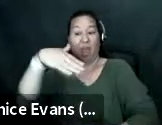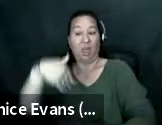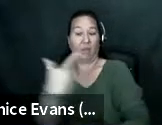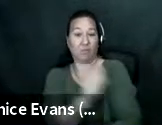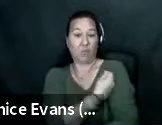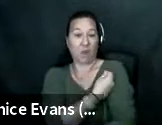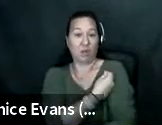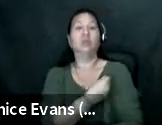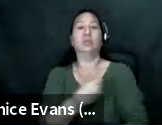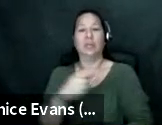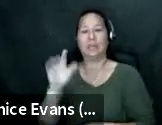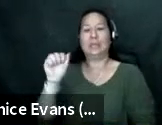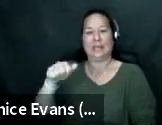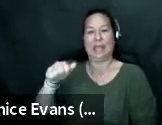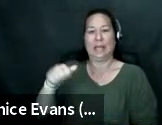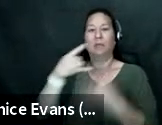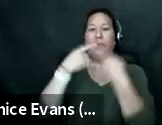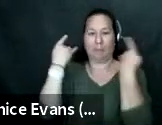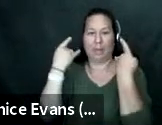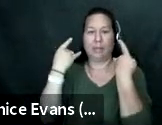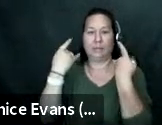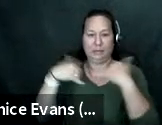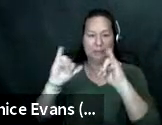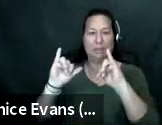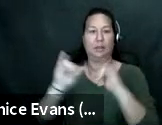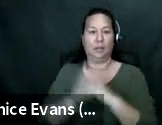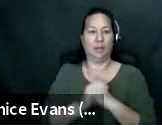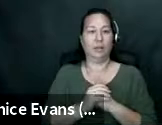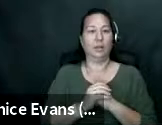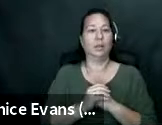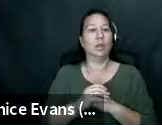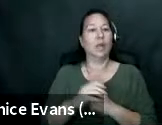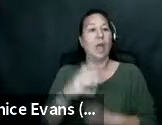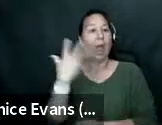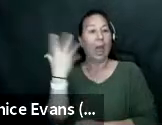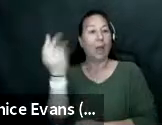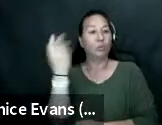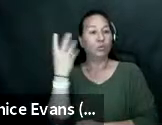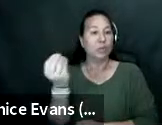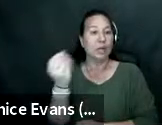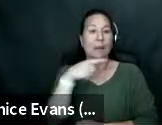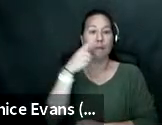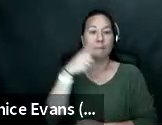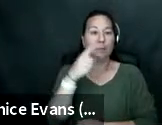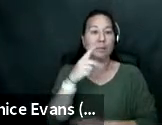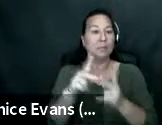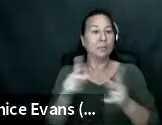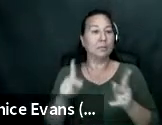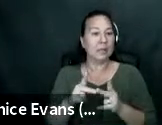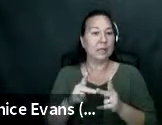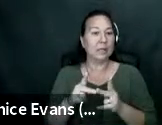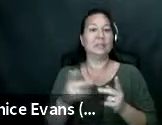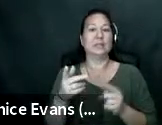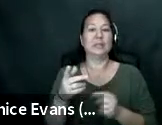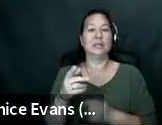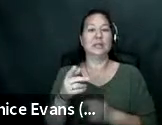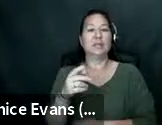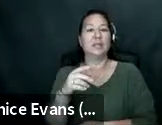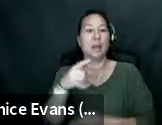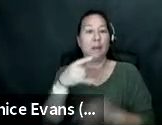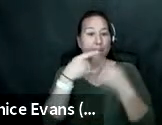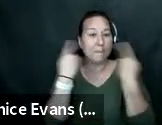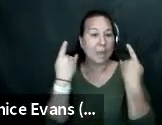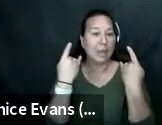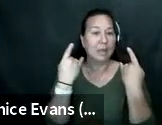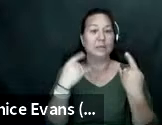these include public transit vehicles and hubs, such as airports, schools, and other